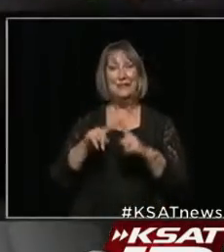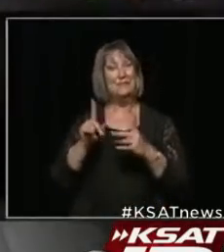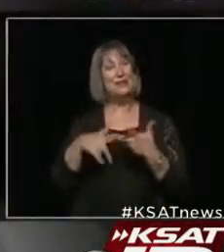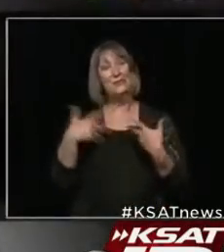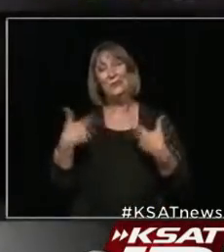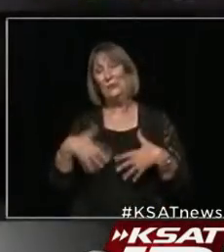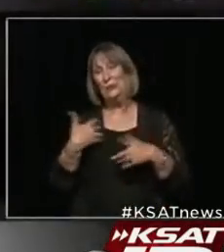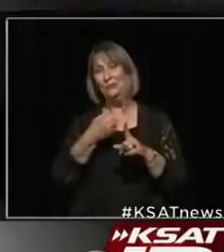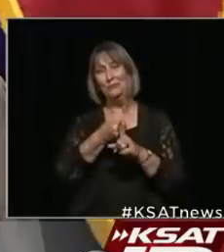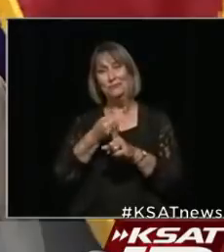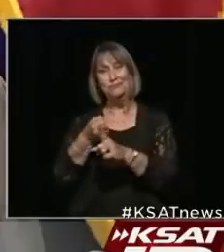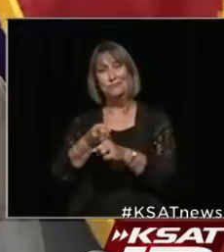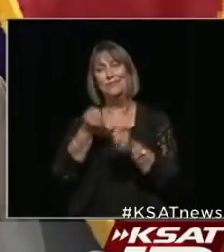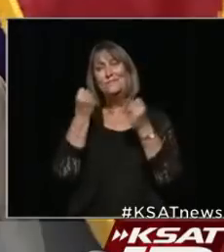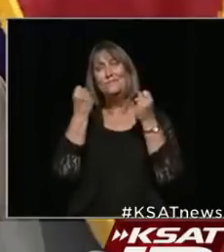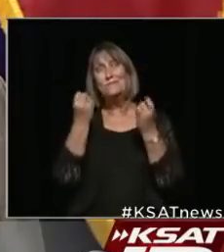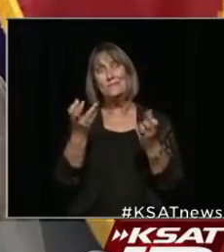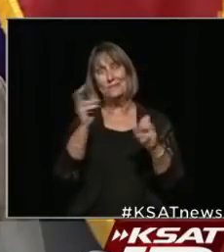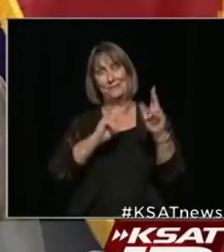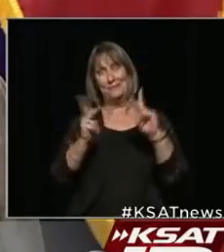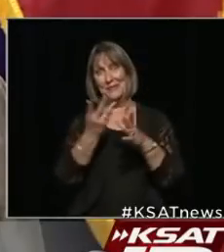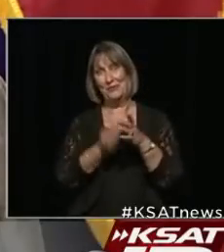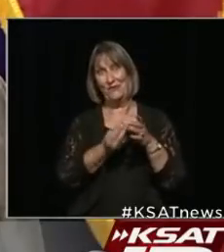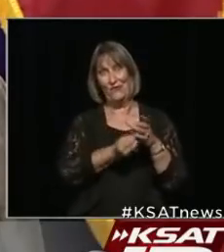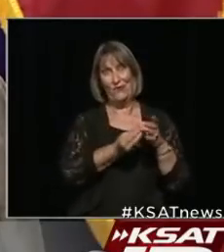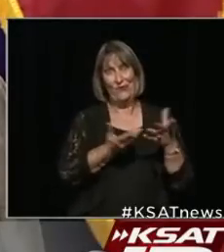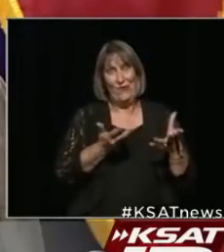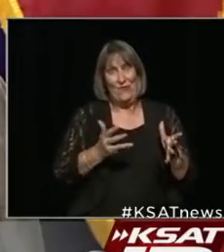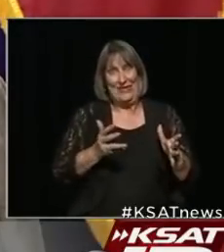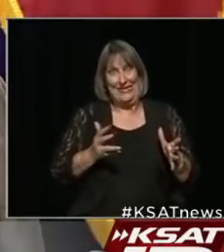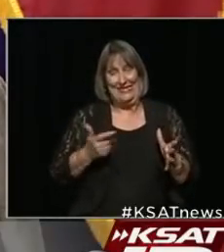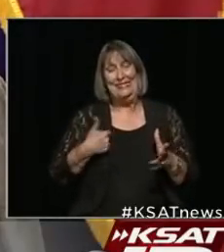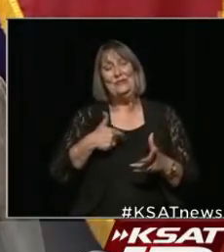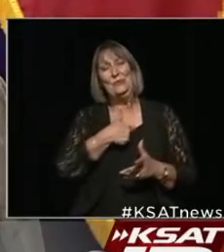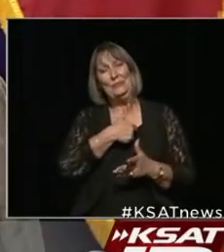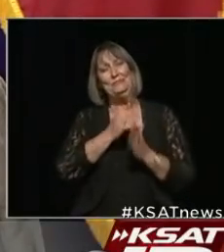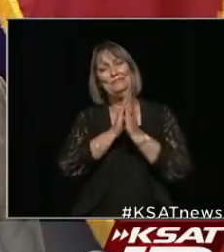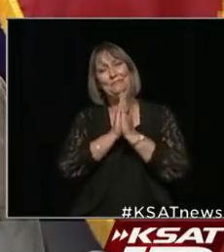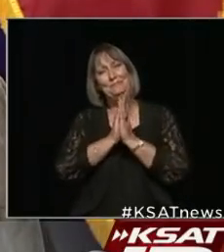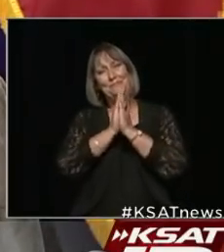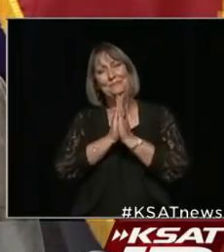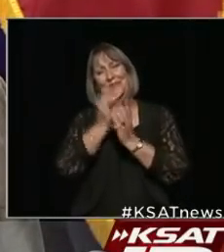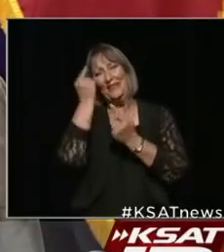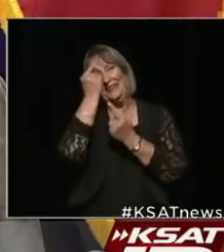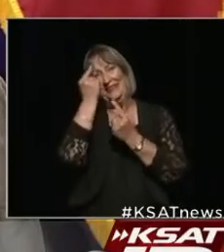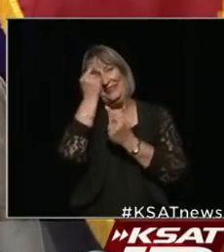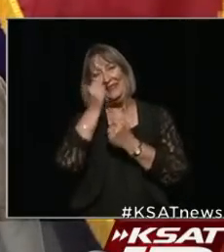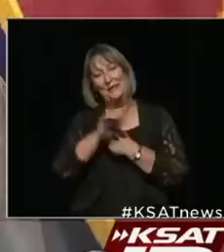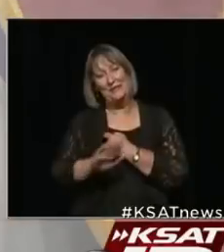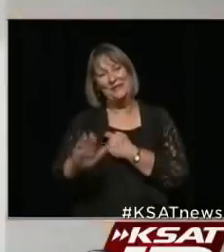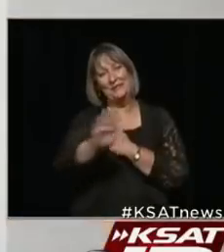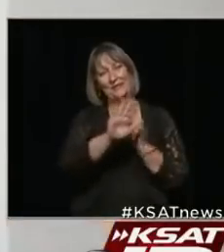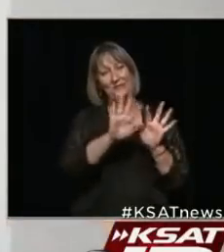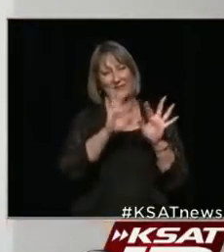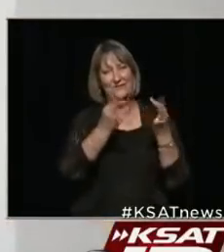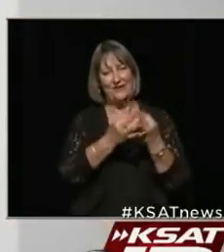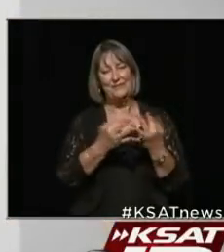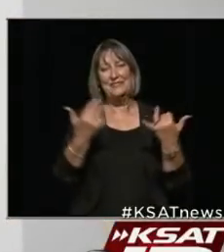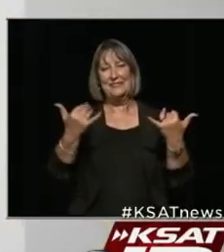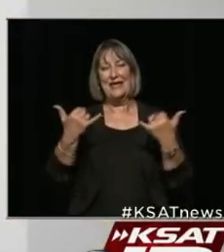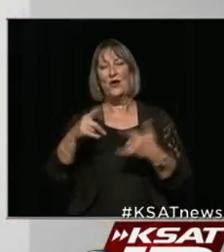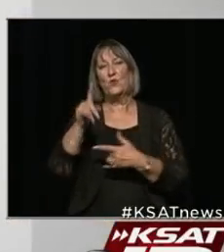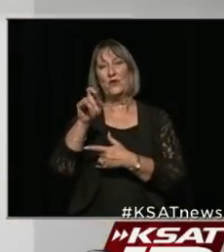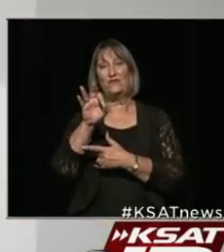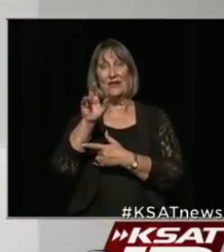on many of our neighbors and friends and loved ones. So please continue to keep them in your prayers. Tonight, there are 193 patients in the